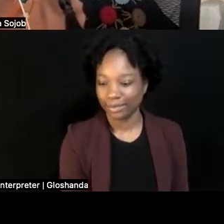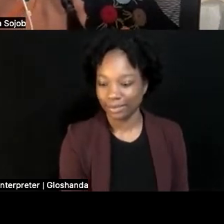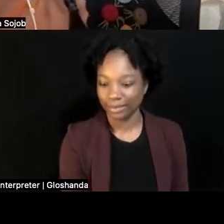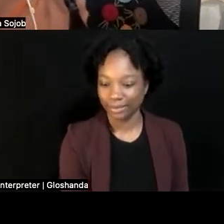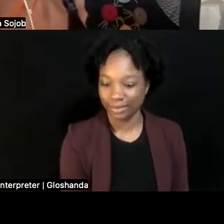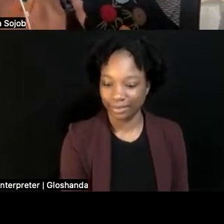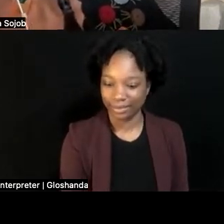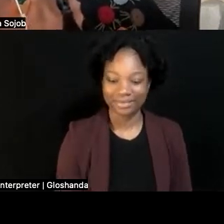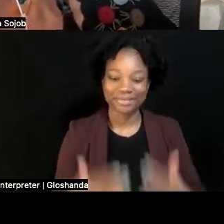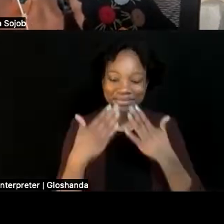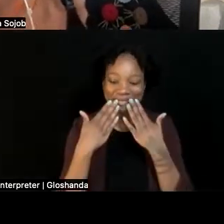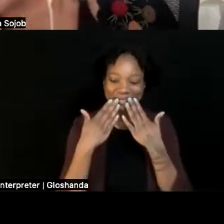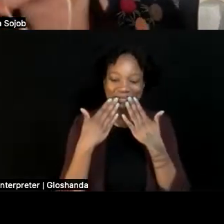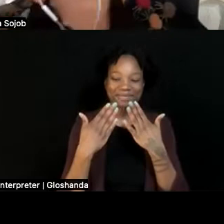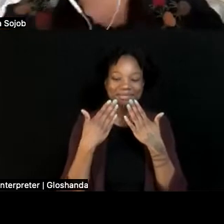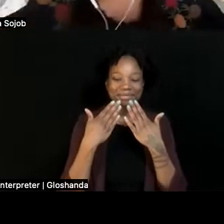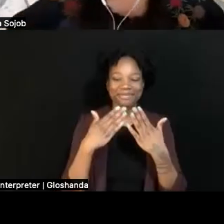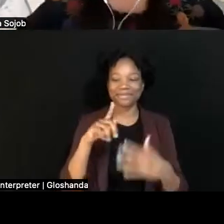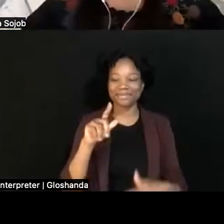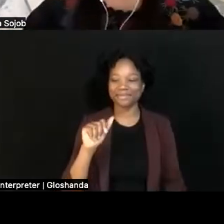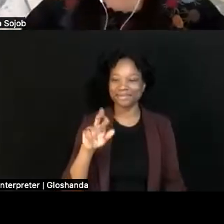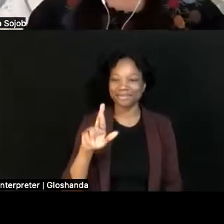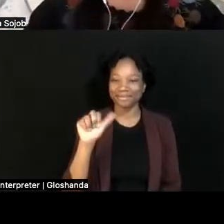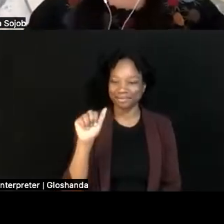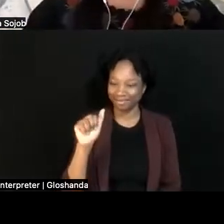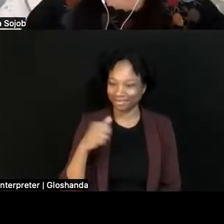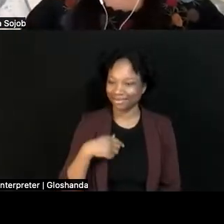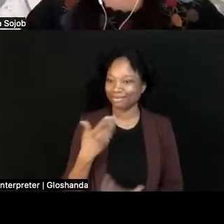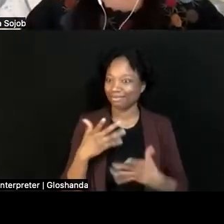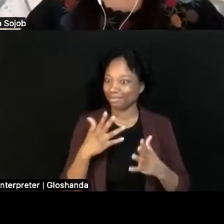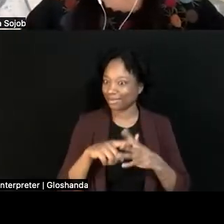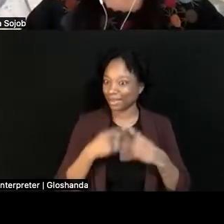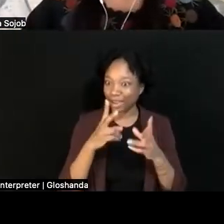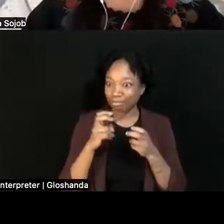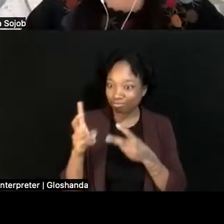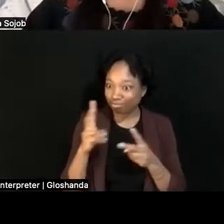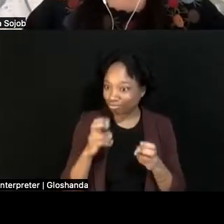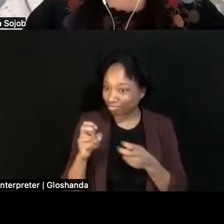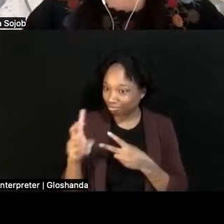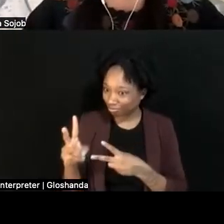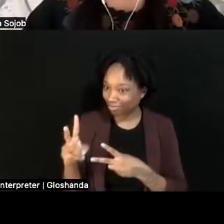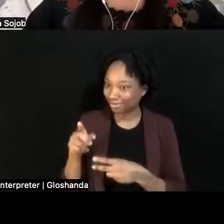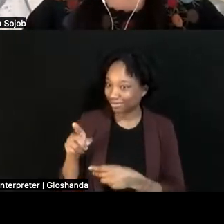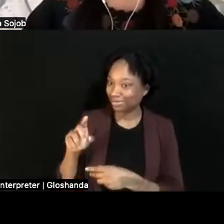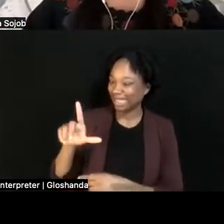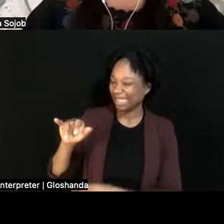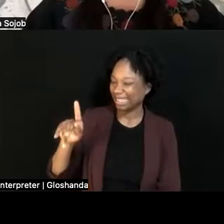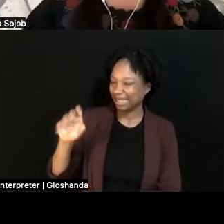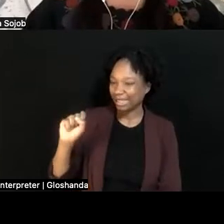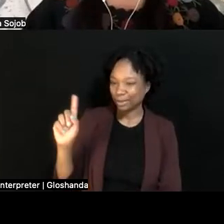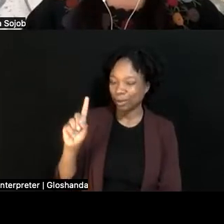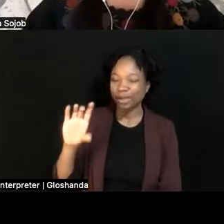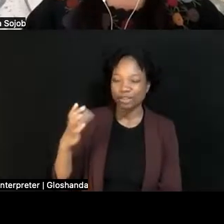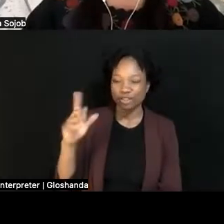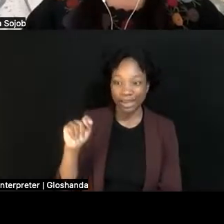Thank you, Laura. I've started to drop links in the chat. I hope that our panelists can also share their wonderful works